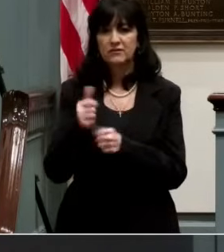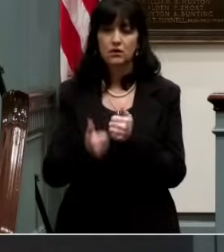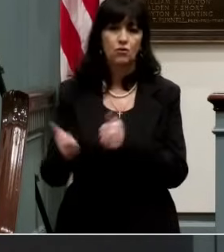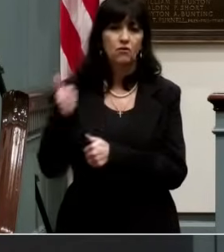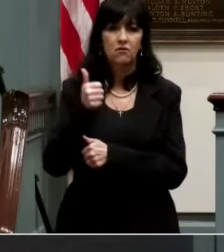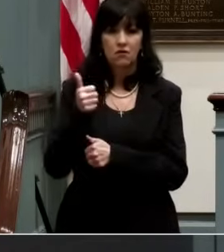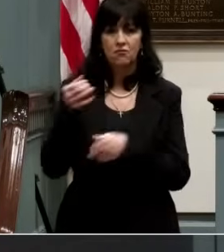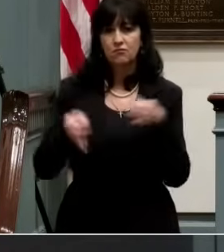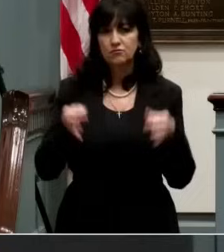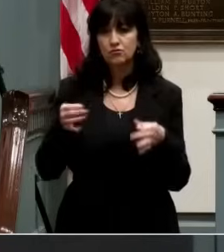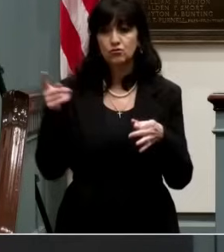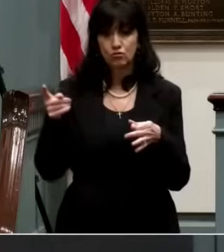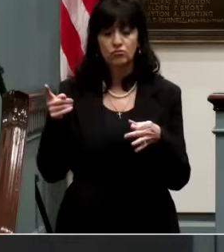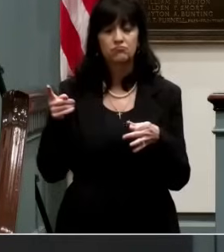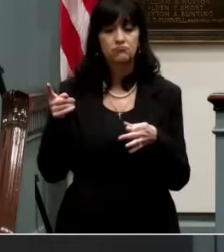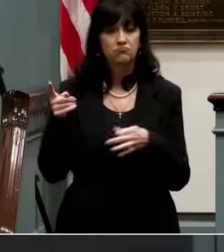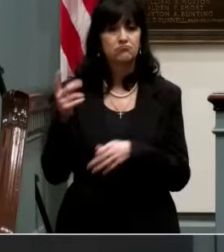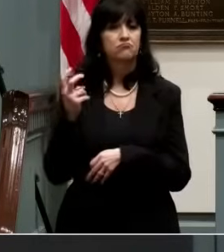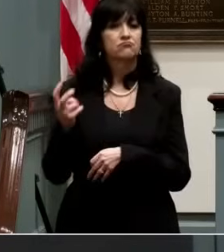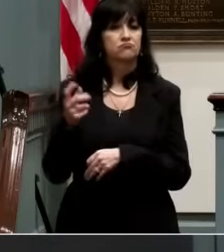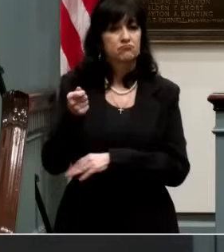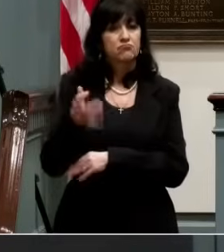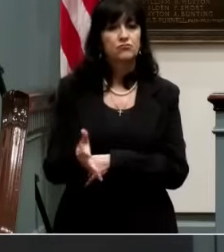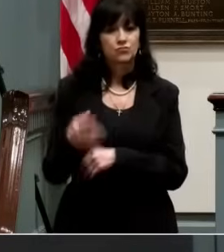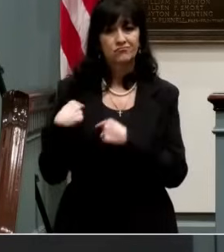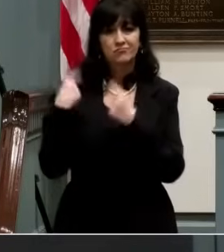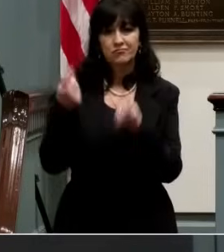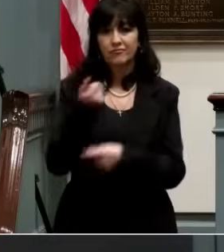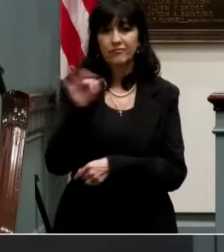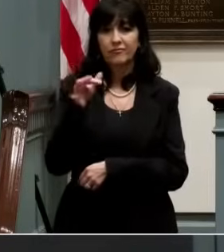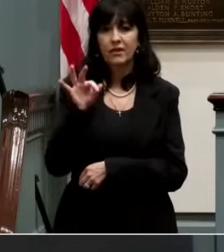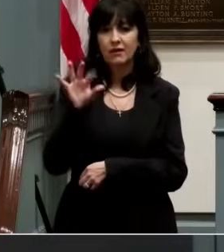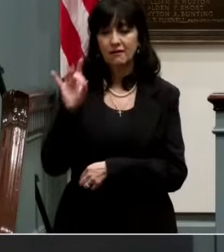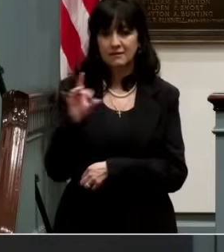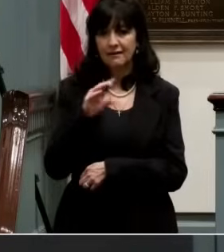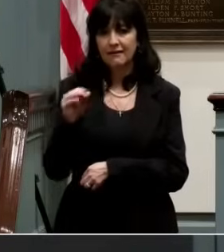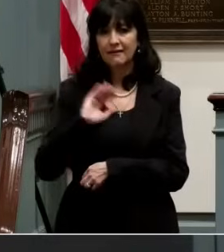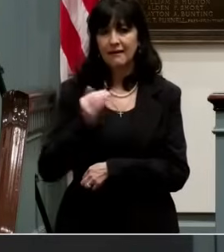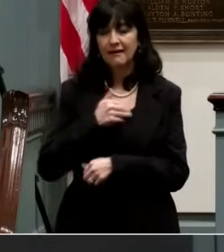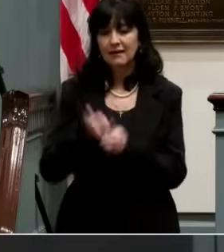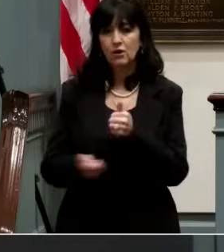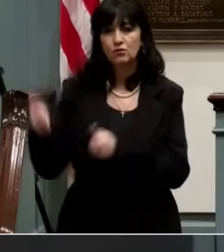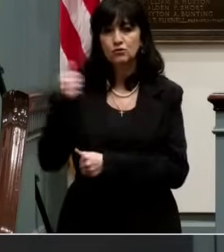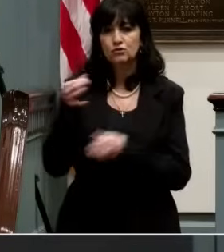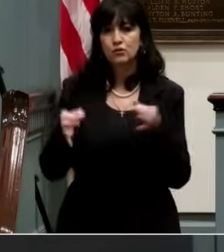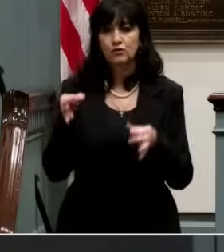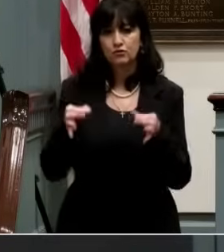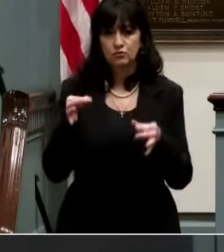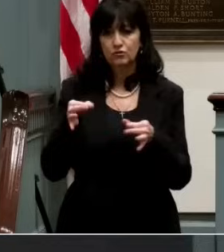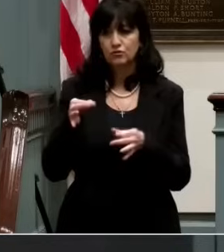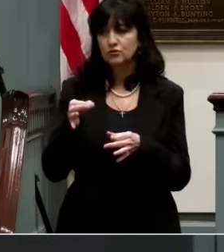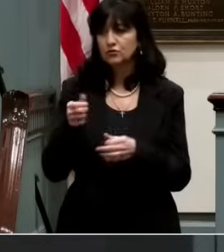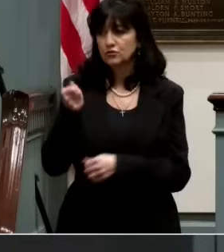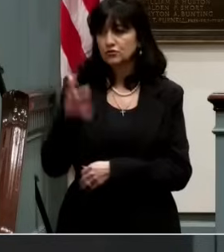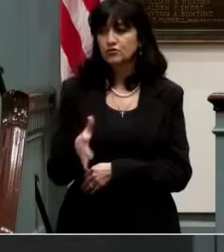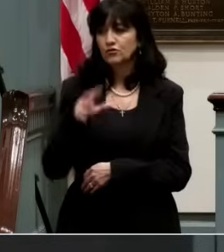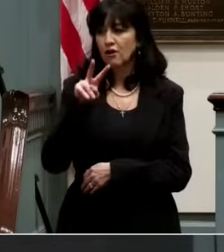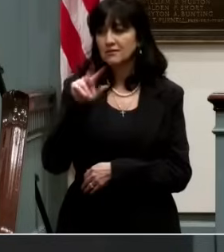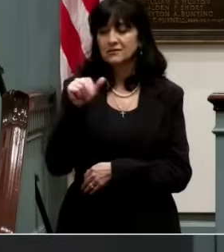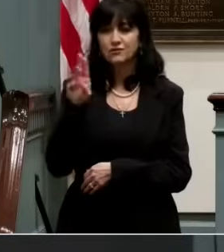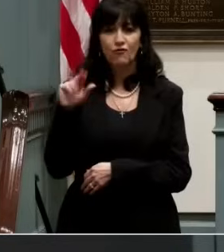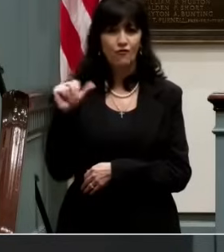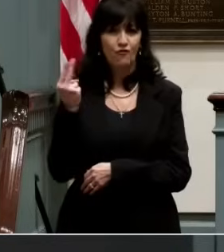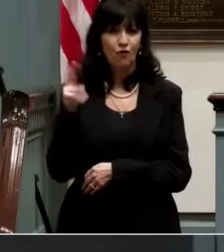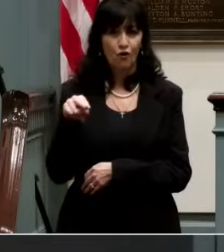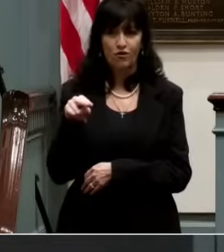served since 1998 on the Delaware Superior Court and our Supreme Court. Justice Vaughn, thank you for your service to our